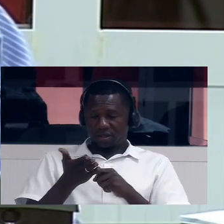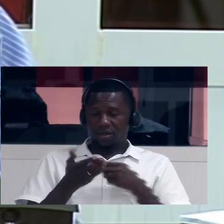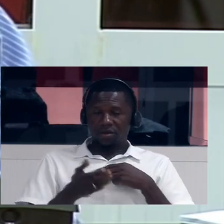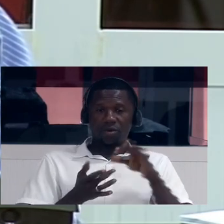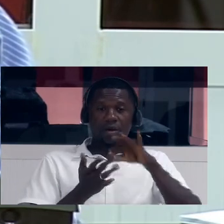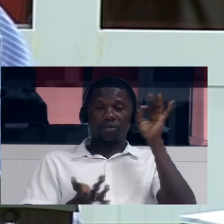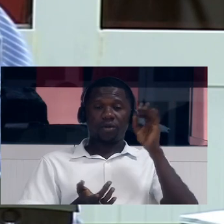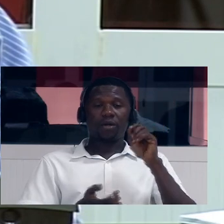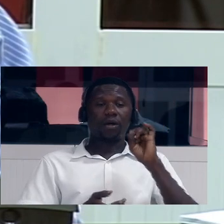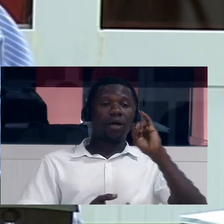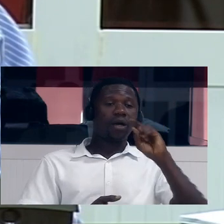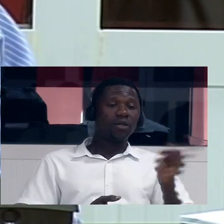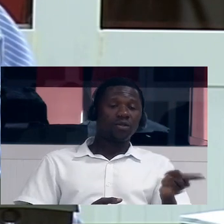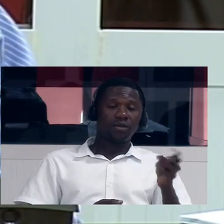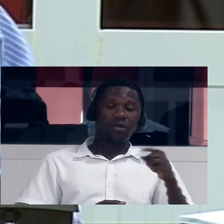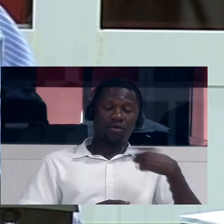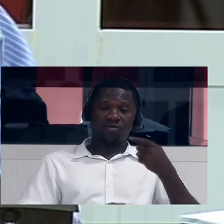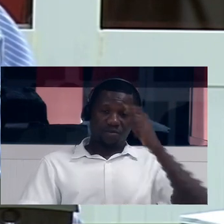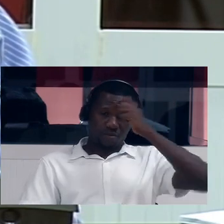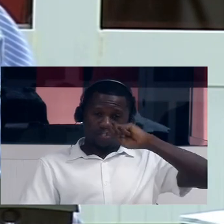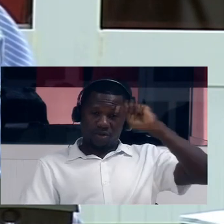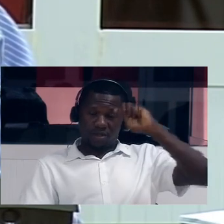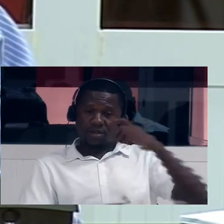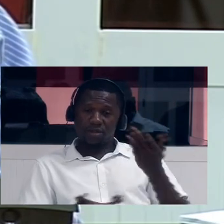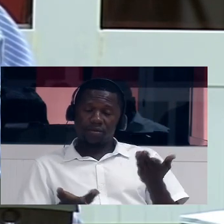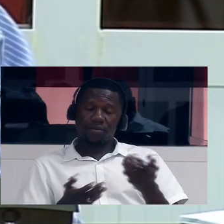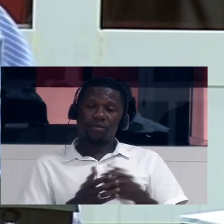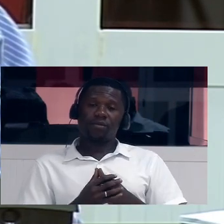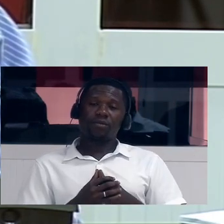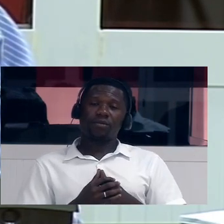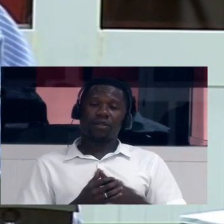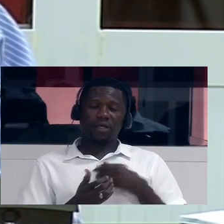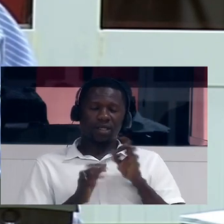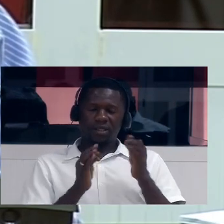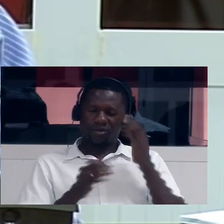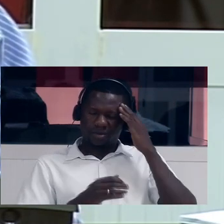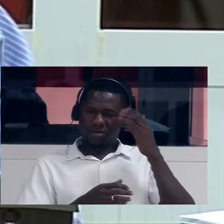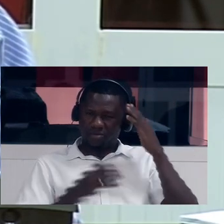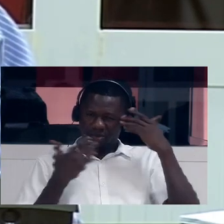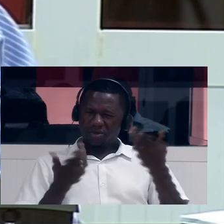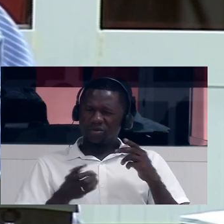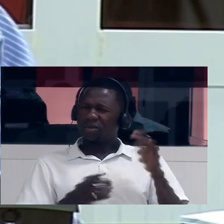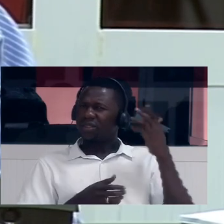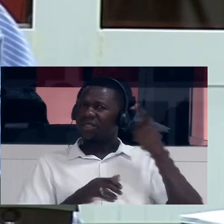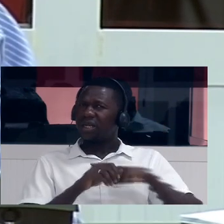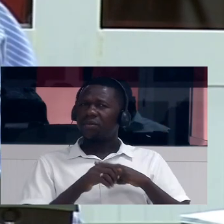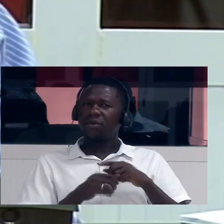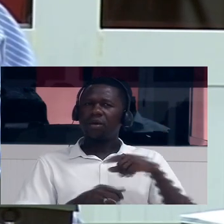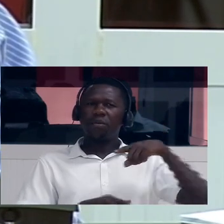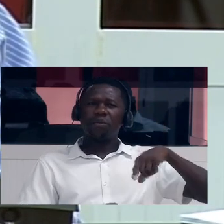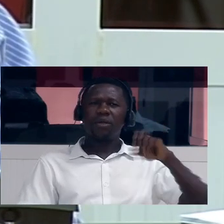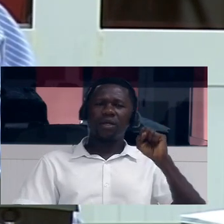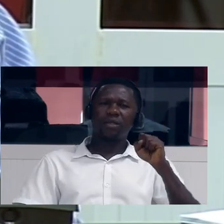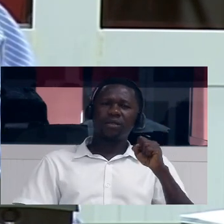IG of police. And I said to, I don't know now who was PS Pilmo at the time,